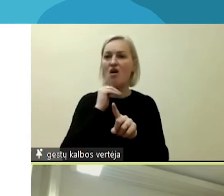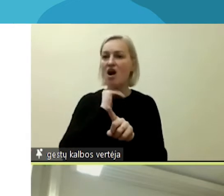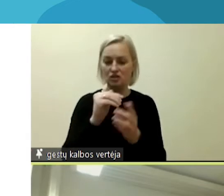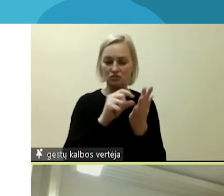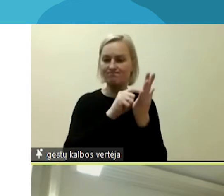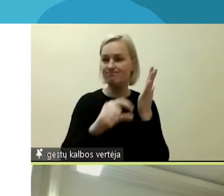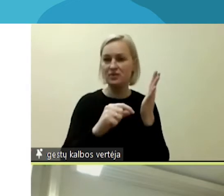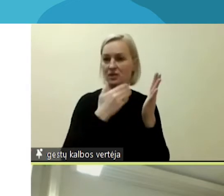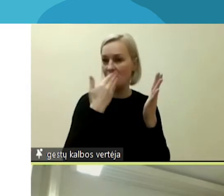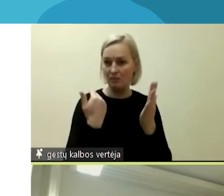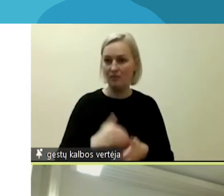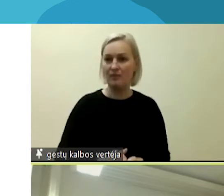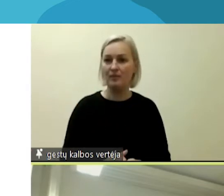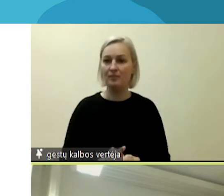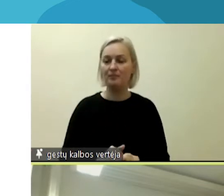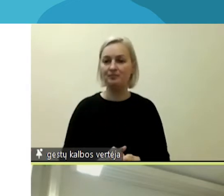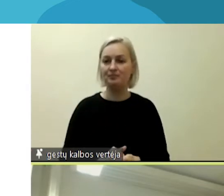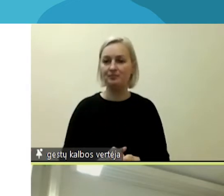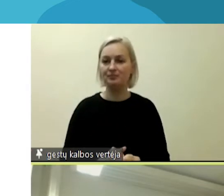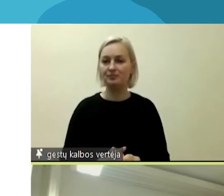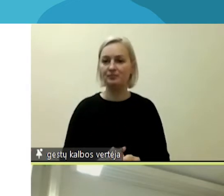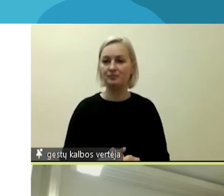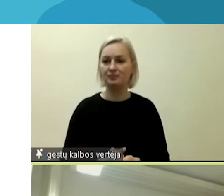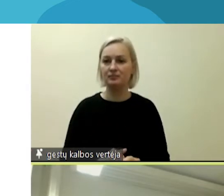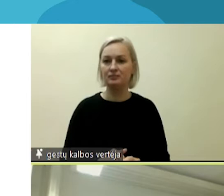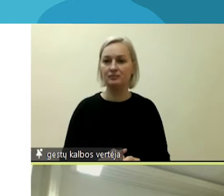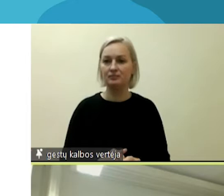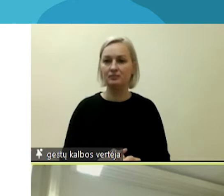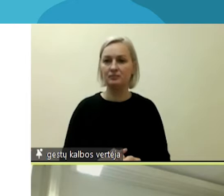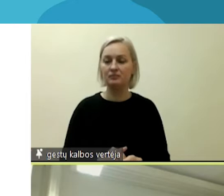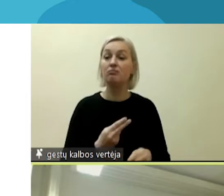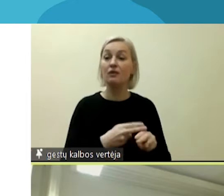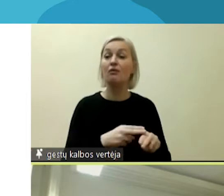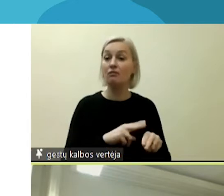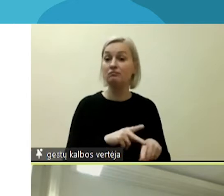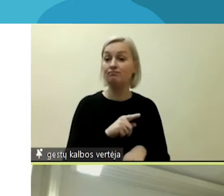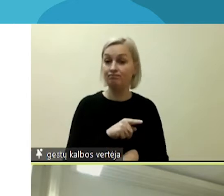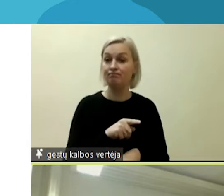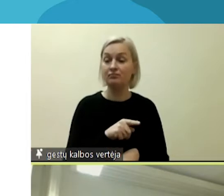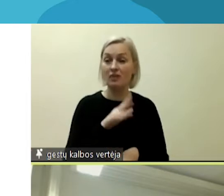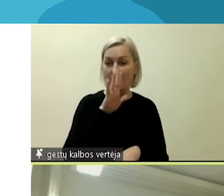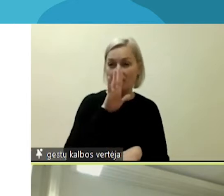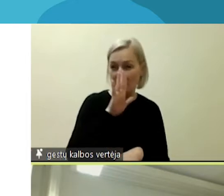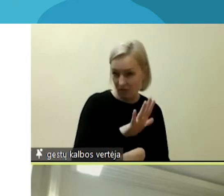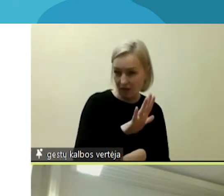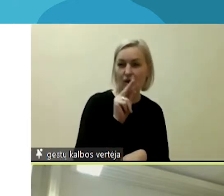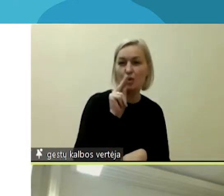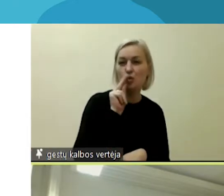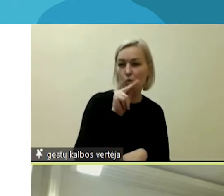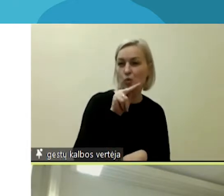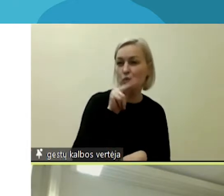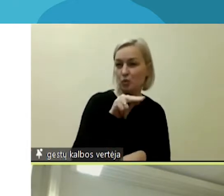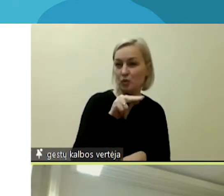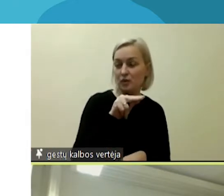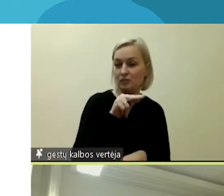help other groups with the investigations, so our investigation have to wait until